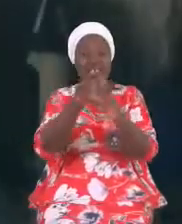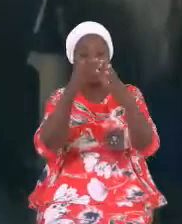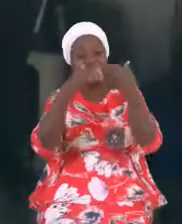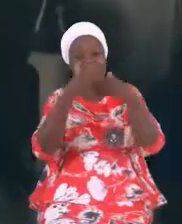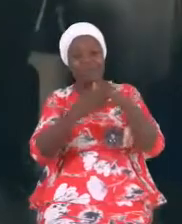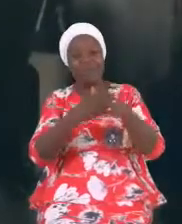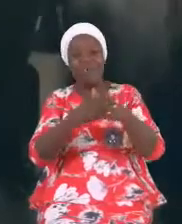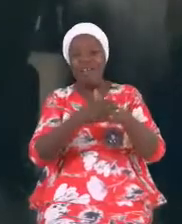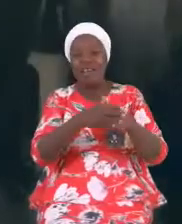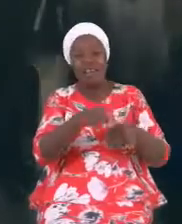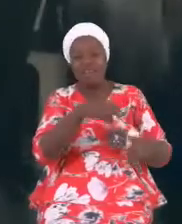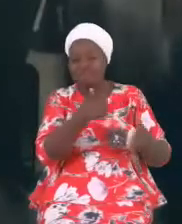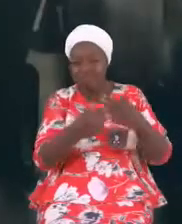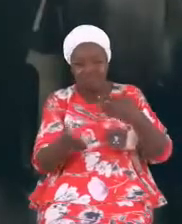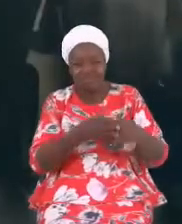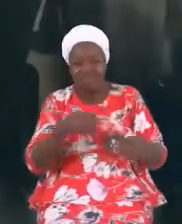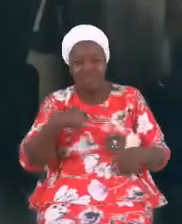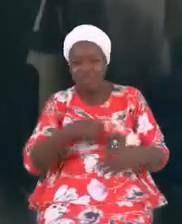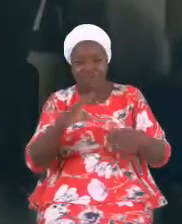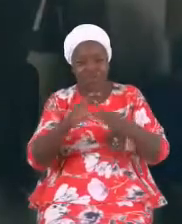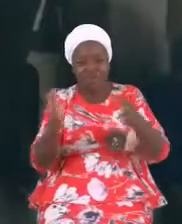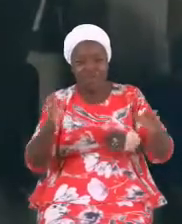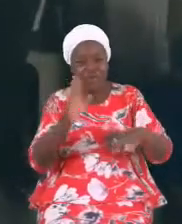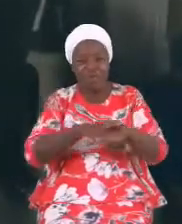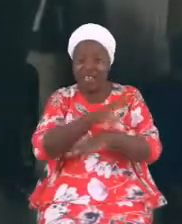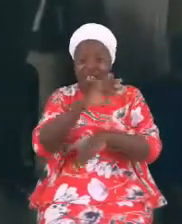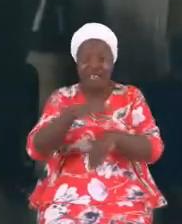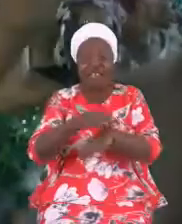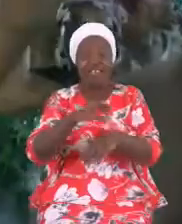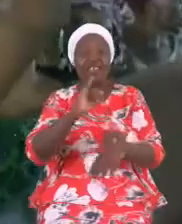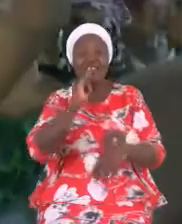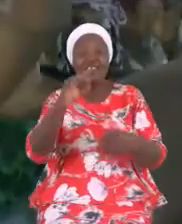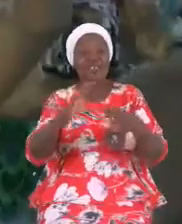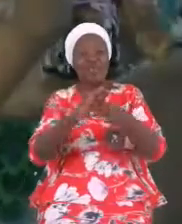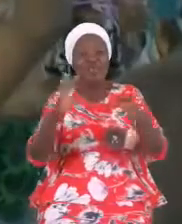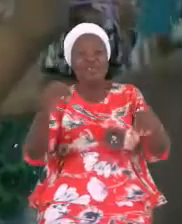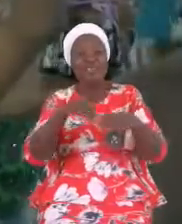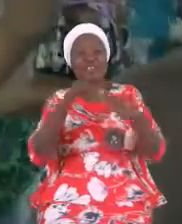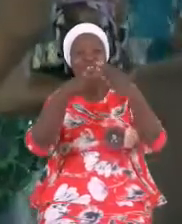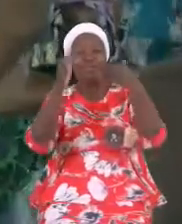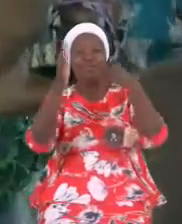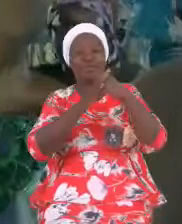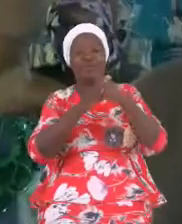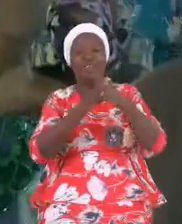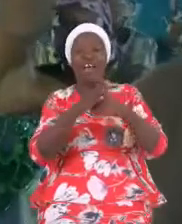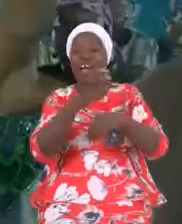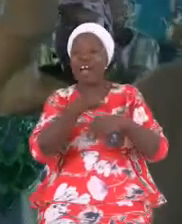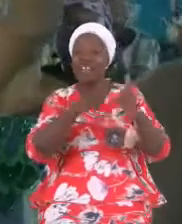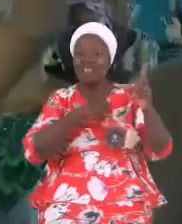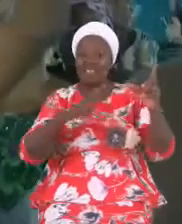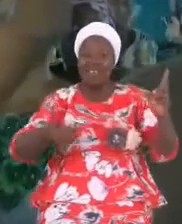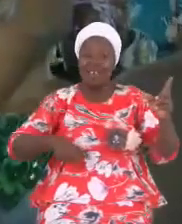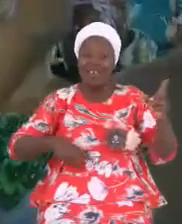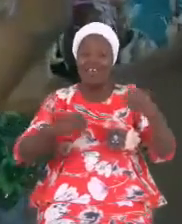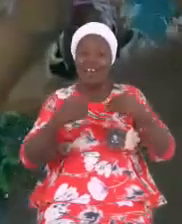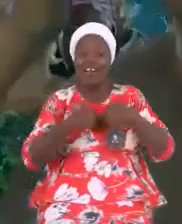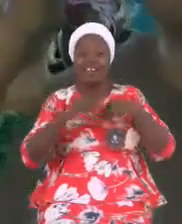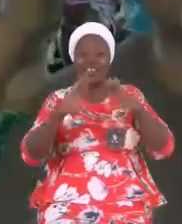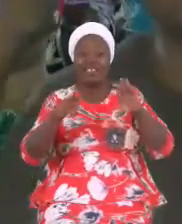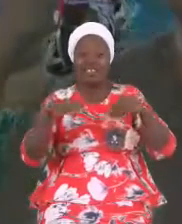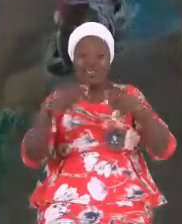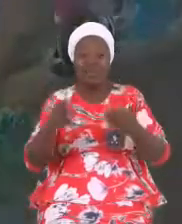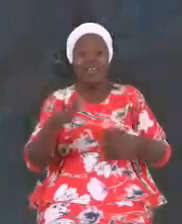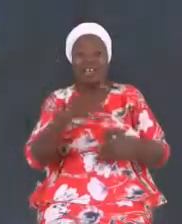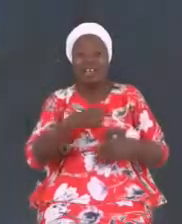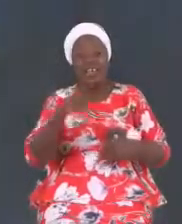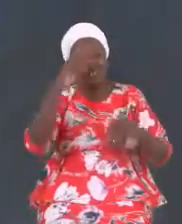Whatever we lose on earth is loosed in heaven. And the Lord has given a